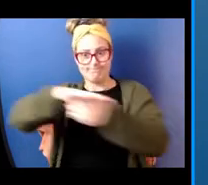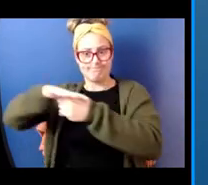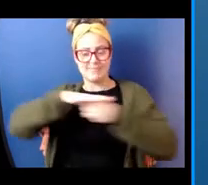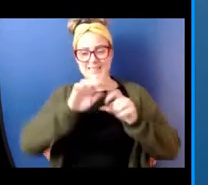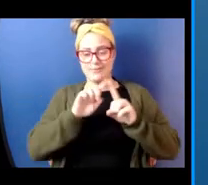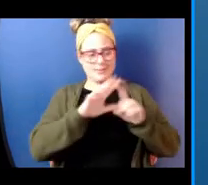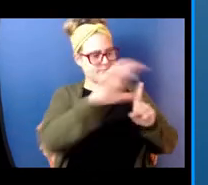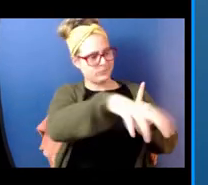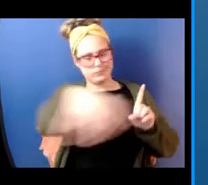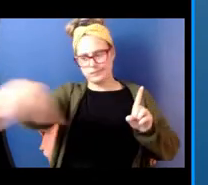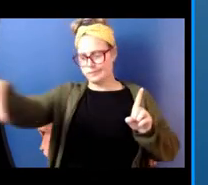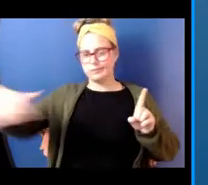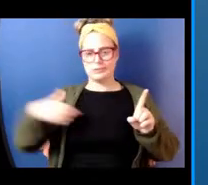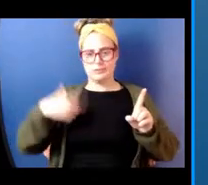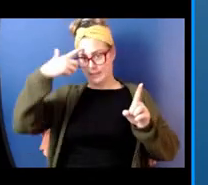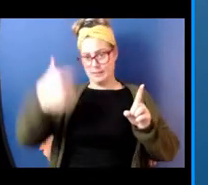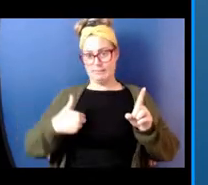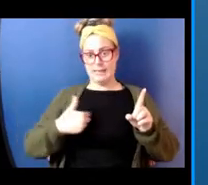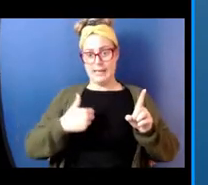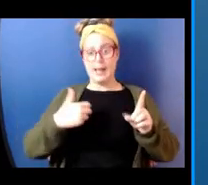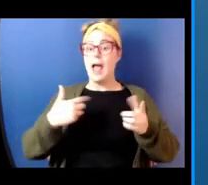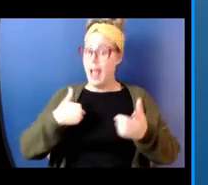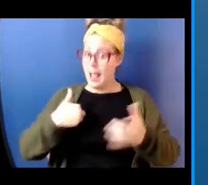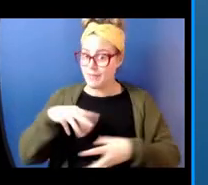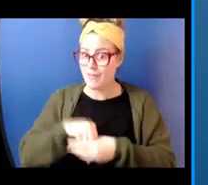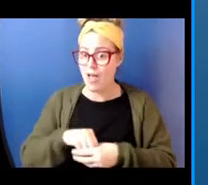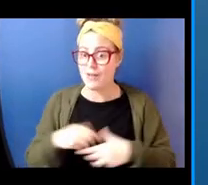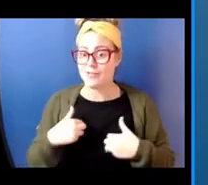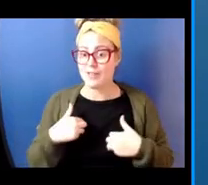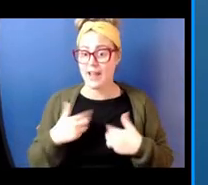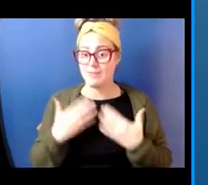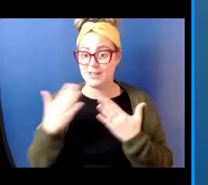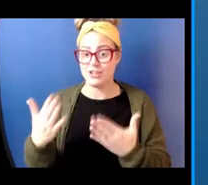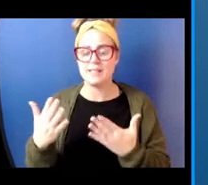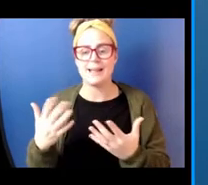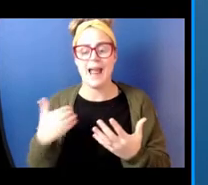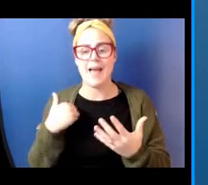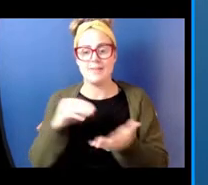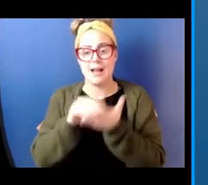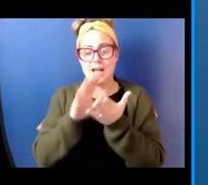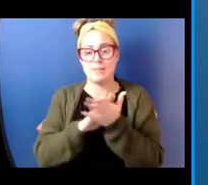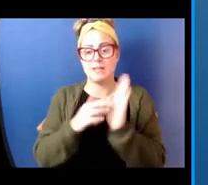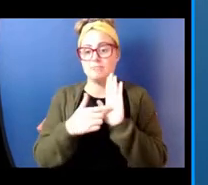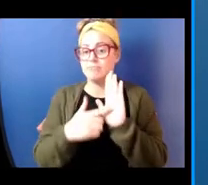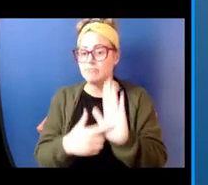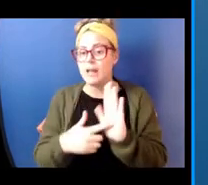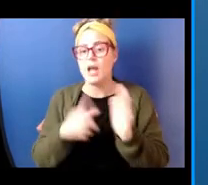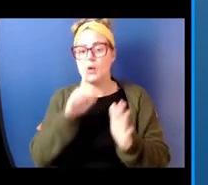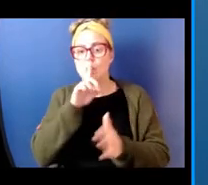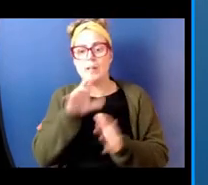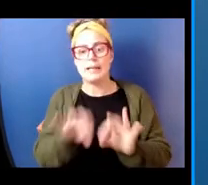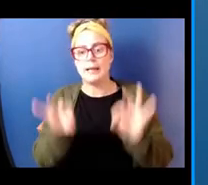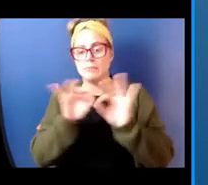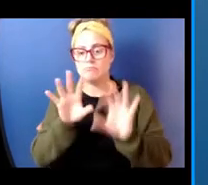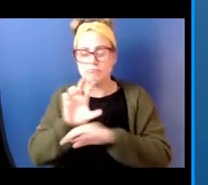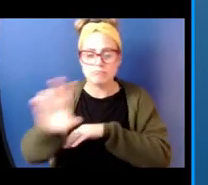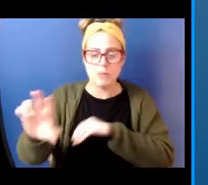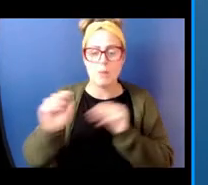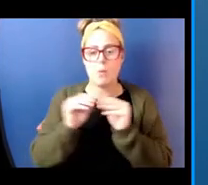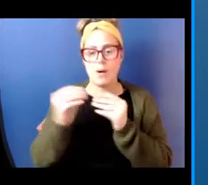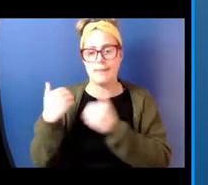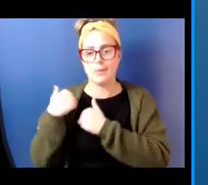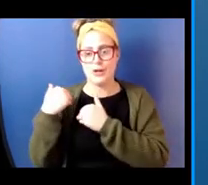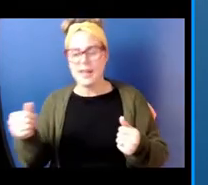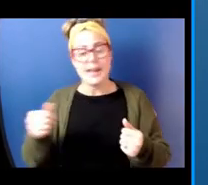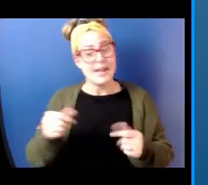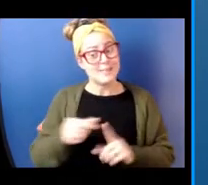is not correct what I am suggesting here is having a document which basically puts more burden on them and has nothing to